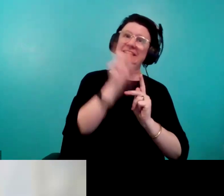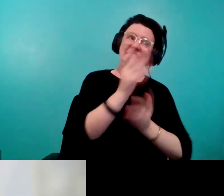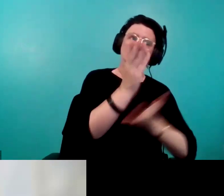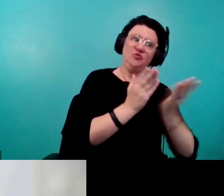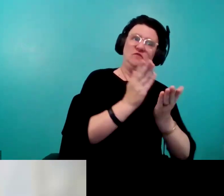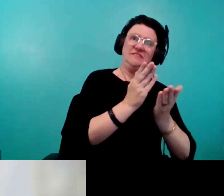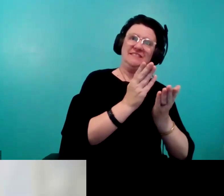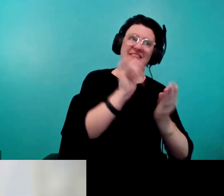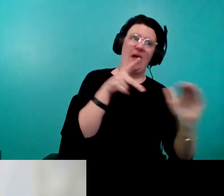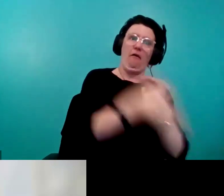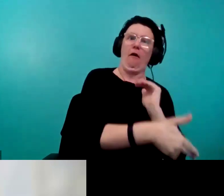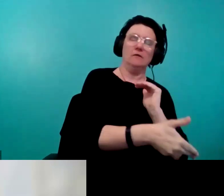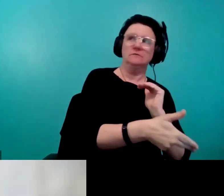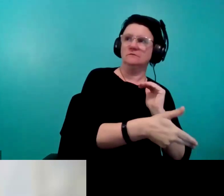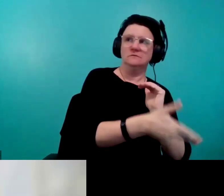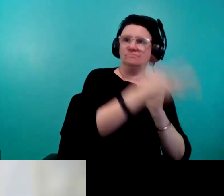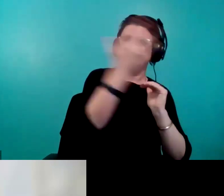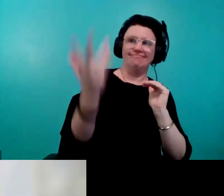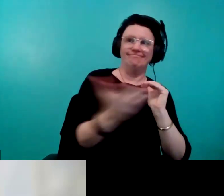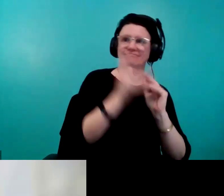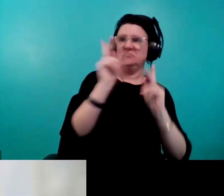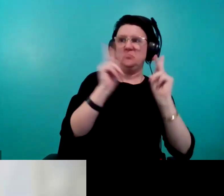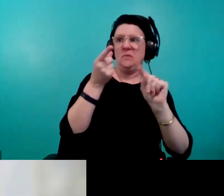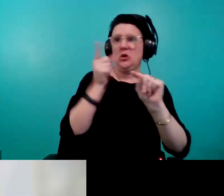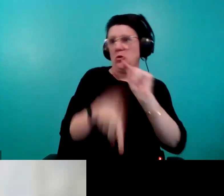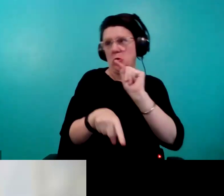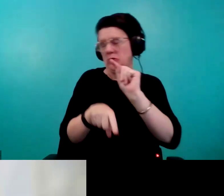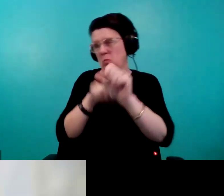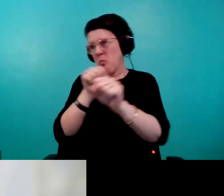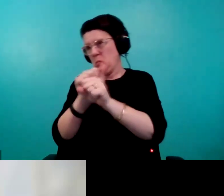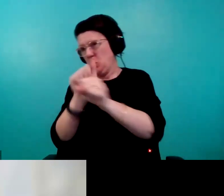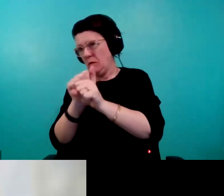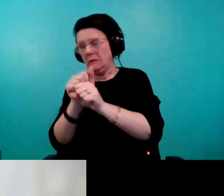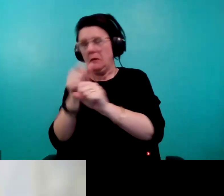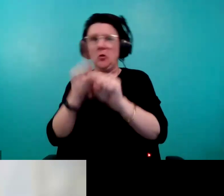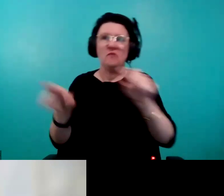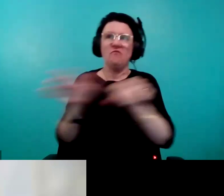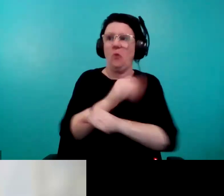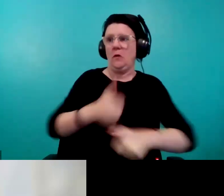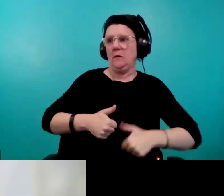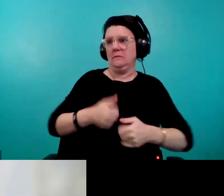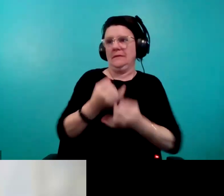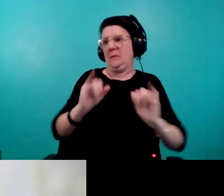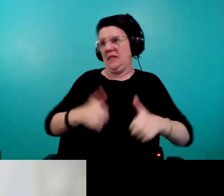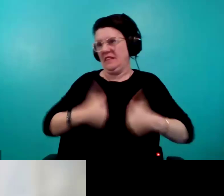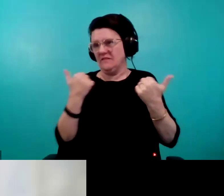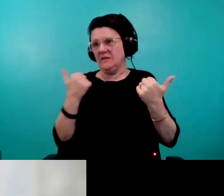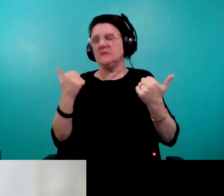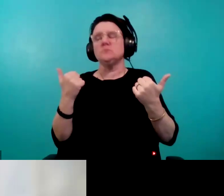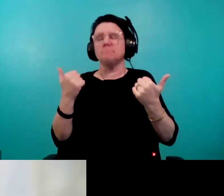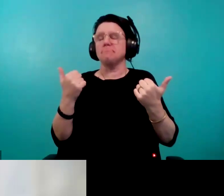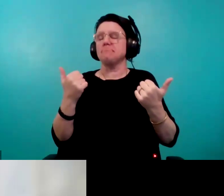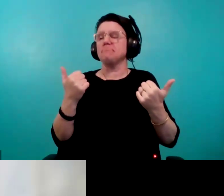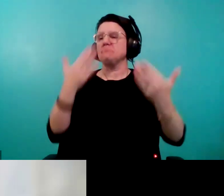cut out, and then they can't, even though they could do the independent living, they can't all of a sudden.